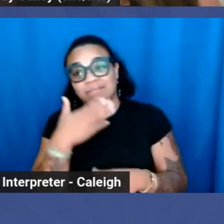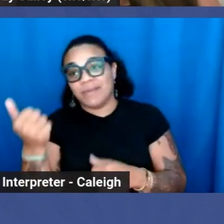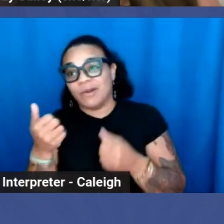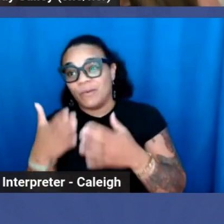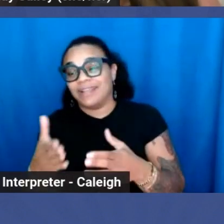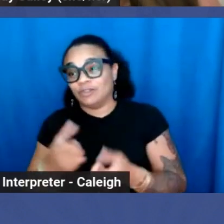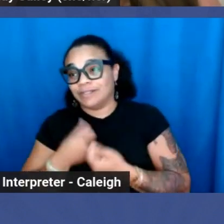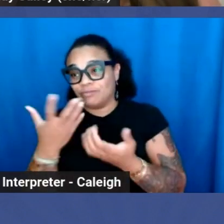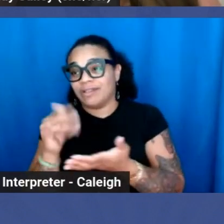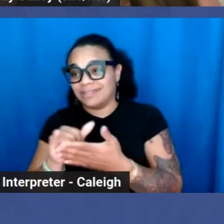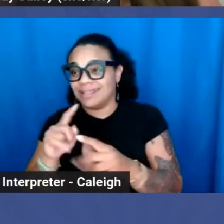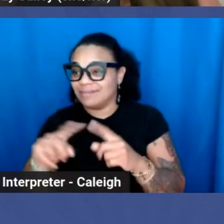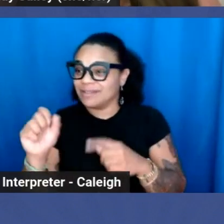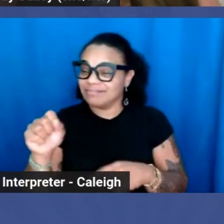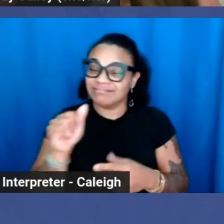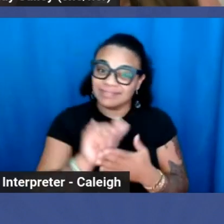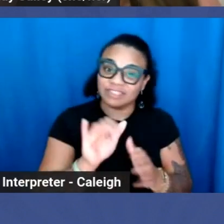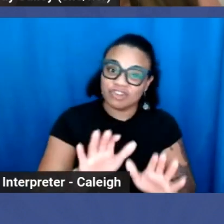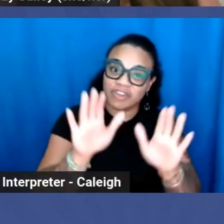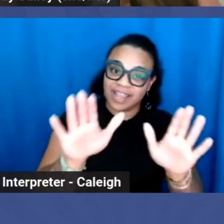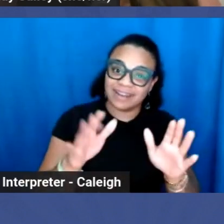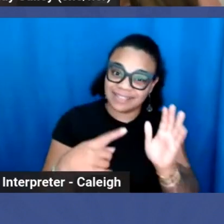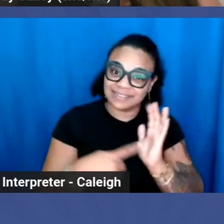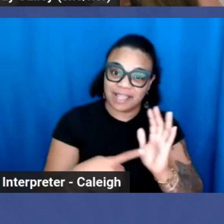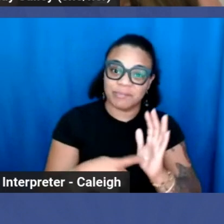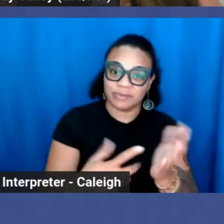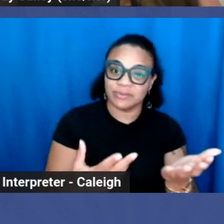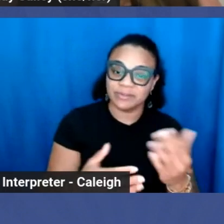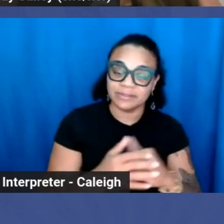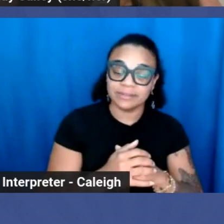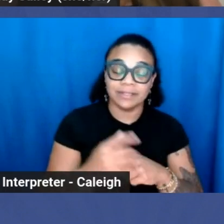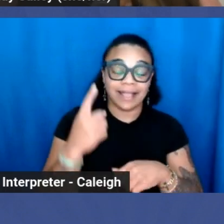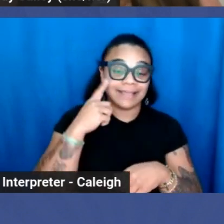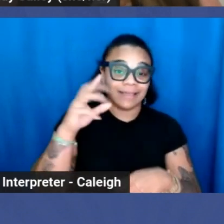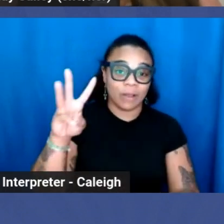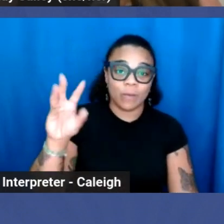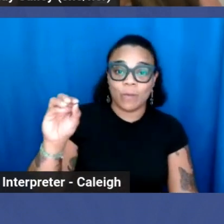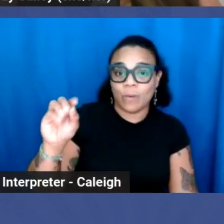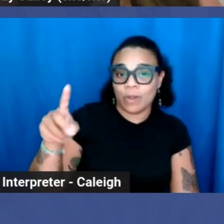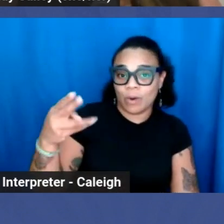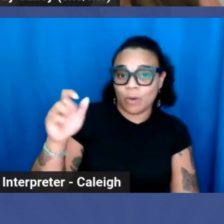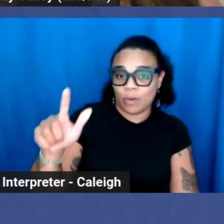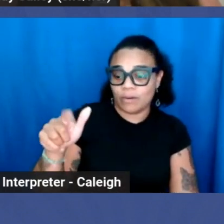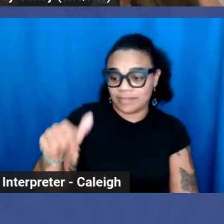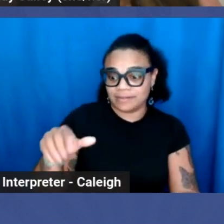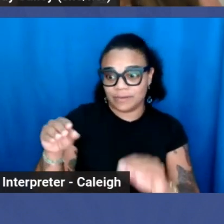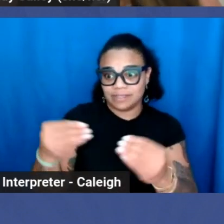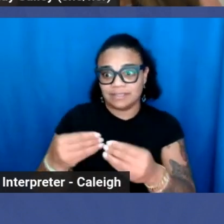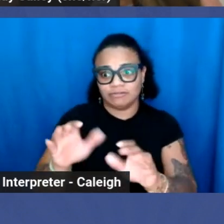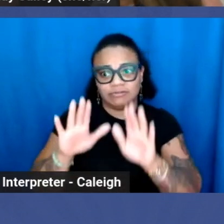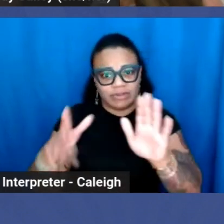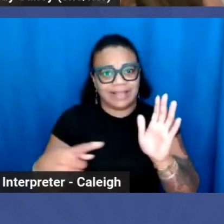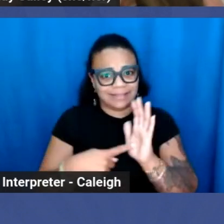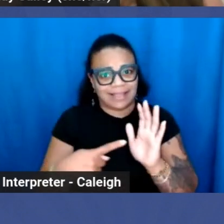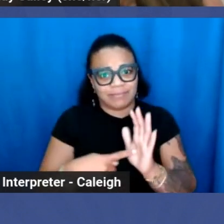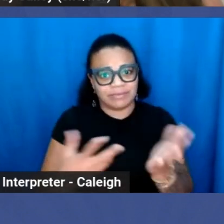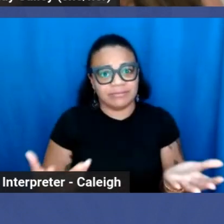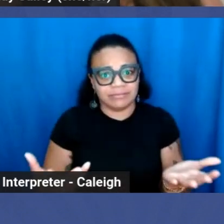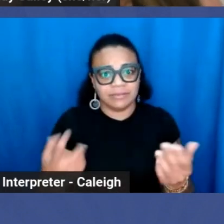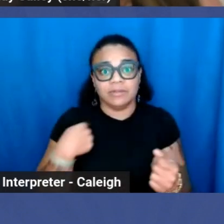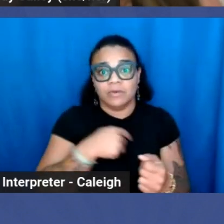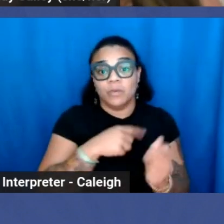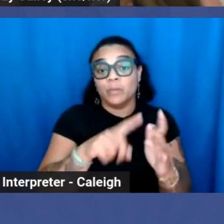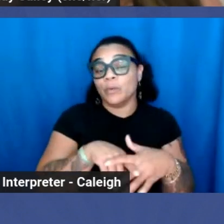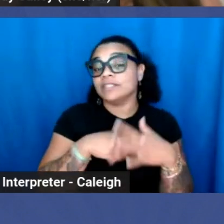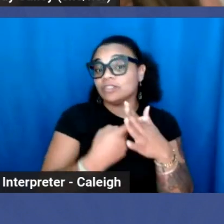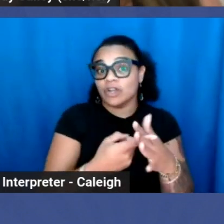this is a great example, and I think Woodhull as an organization actually is a good example of this, right? We started out in the human